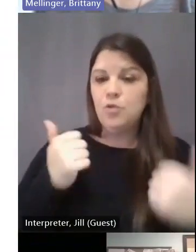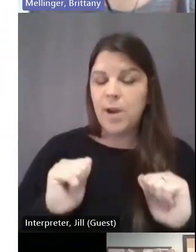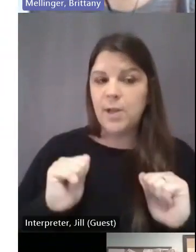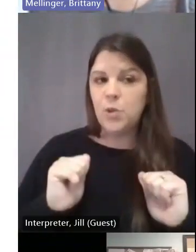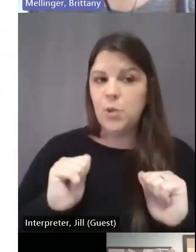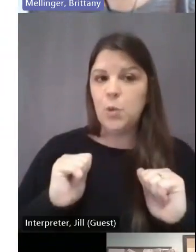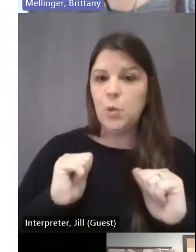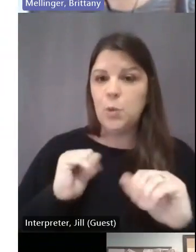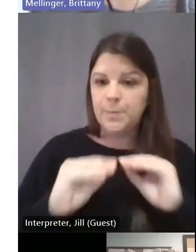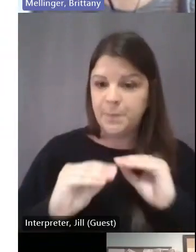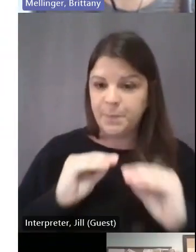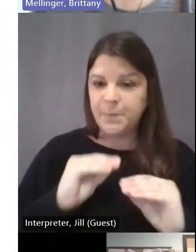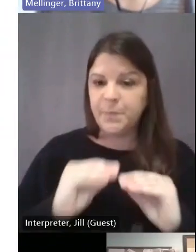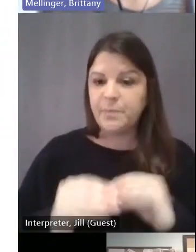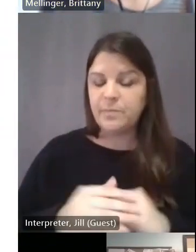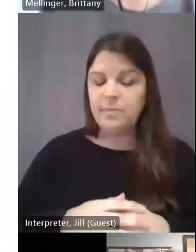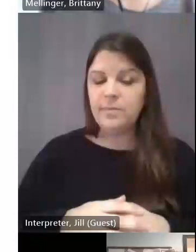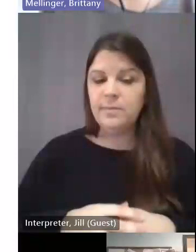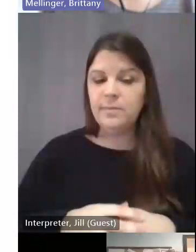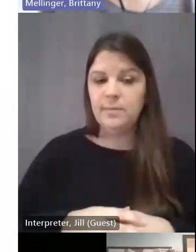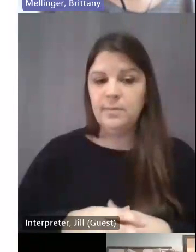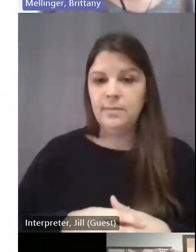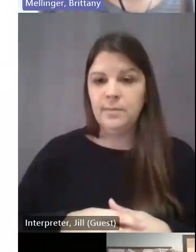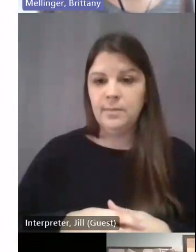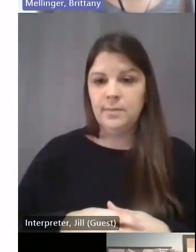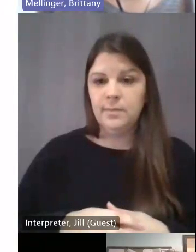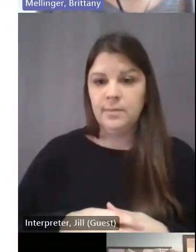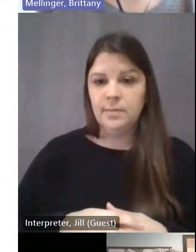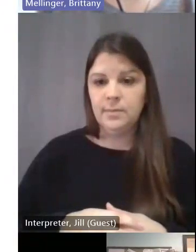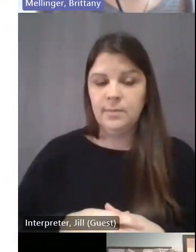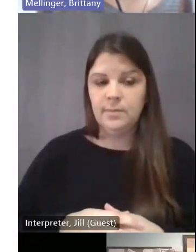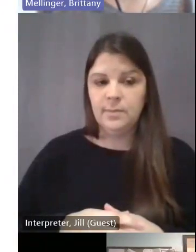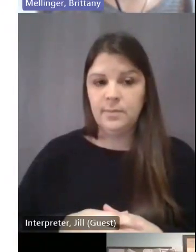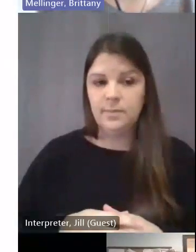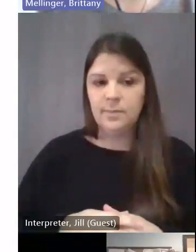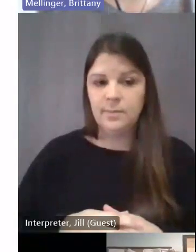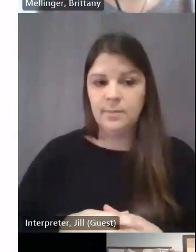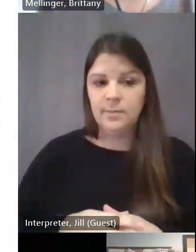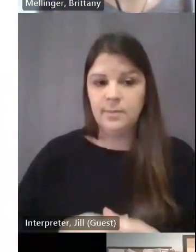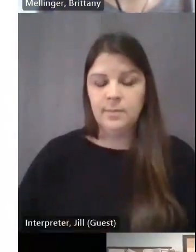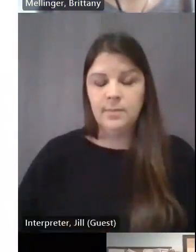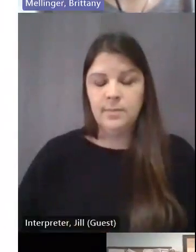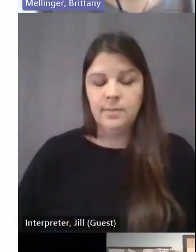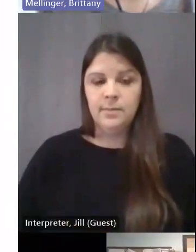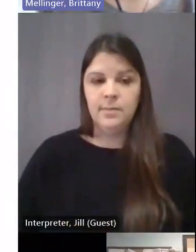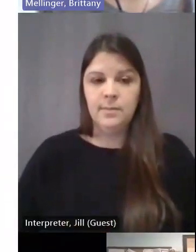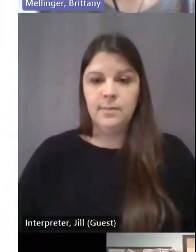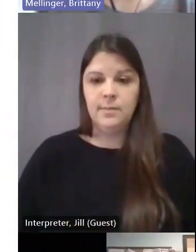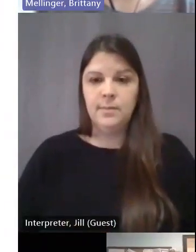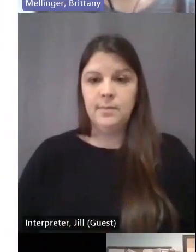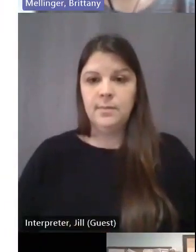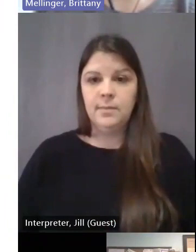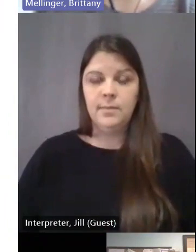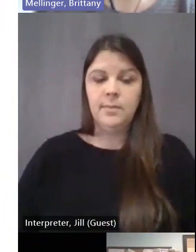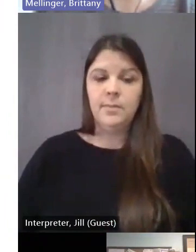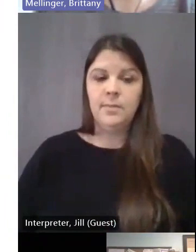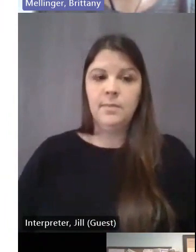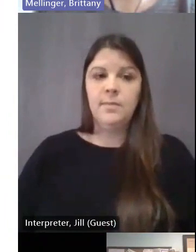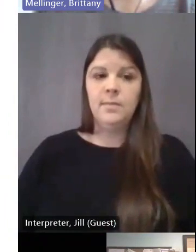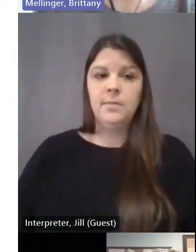taken since the offense to mitigate those effects. And there's some